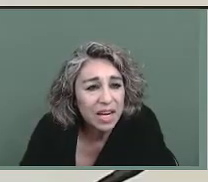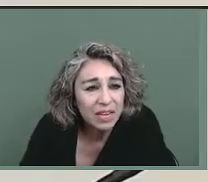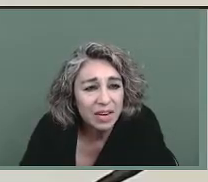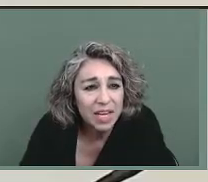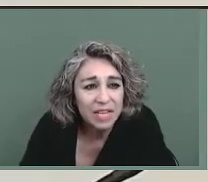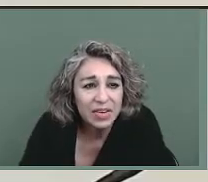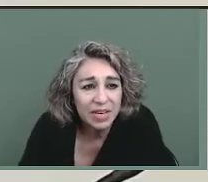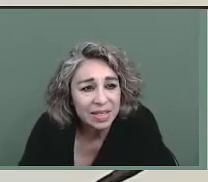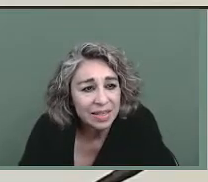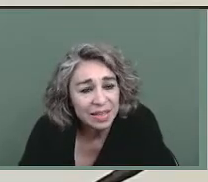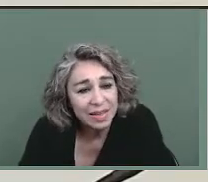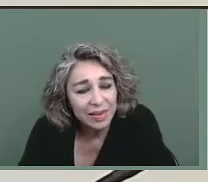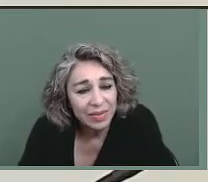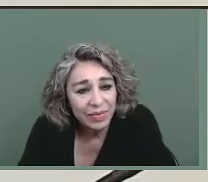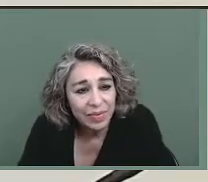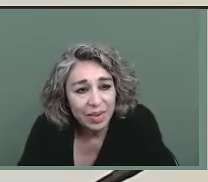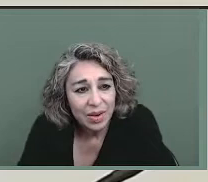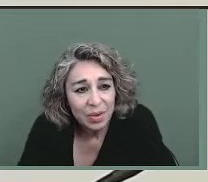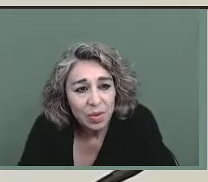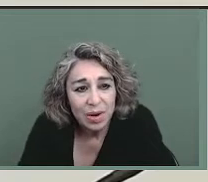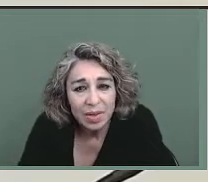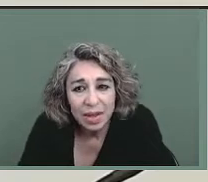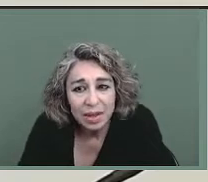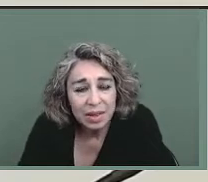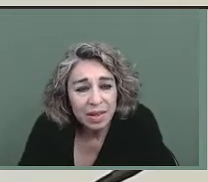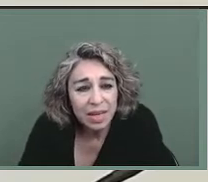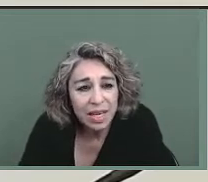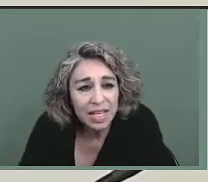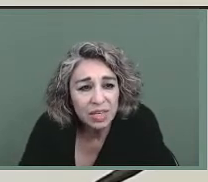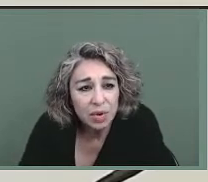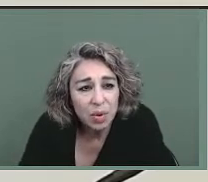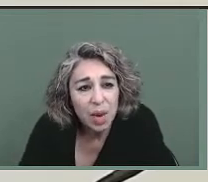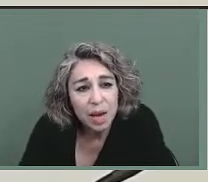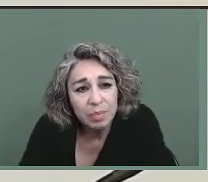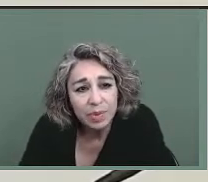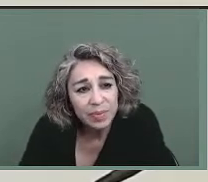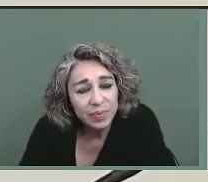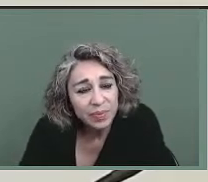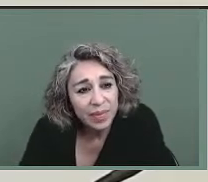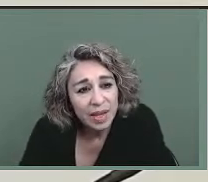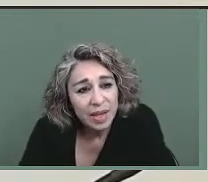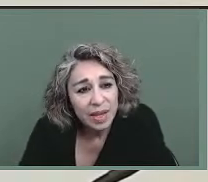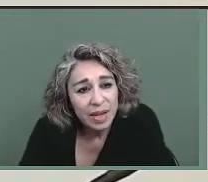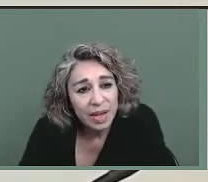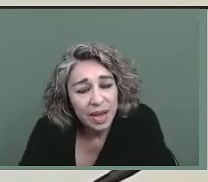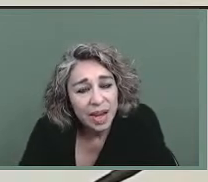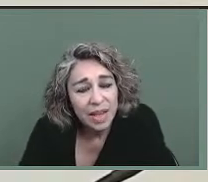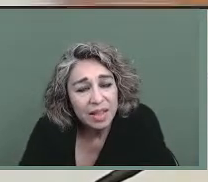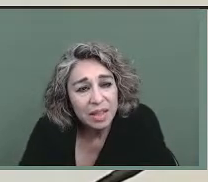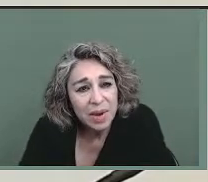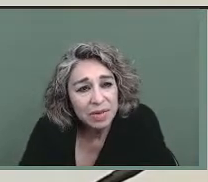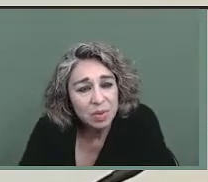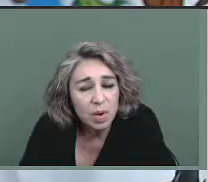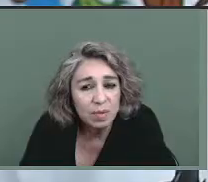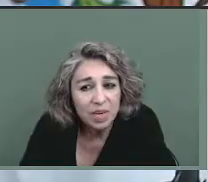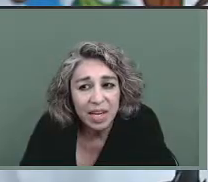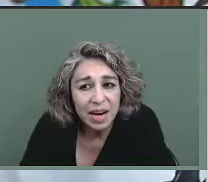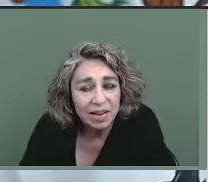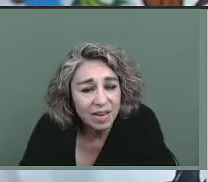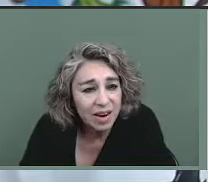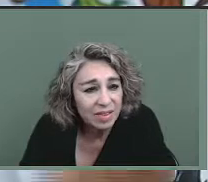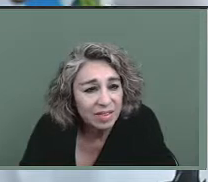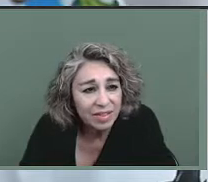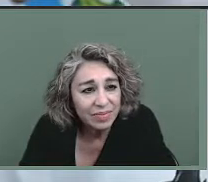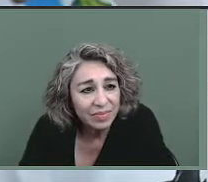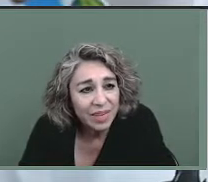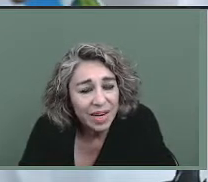in other countries where the kids grow up, and then the parents want them to get out of